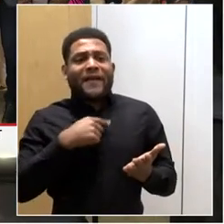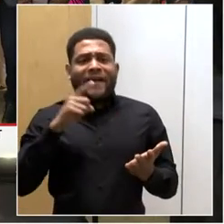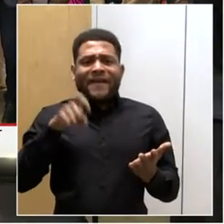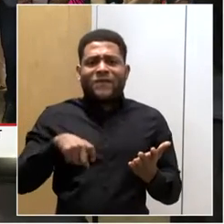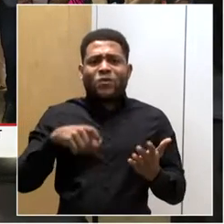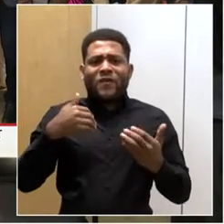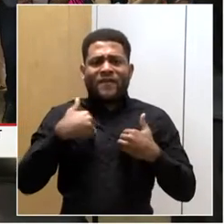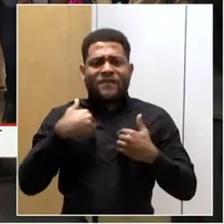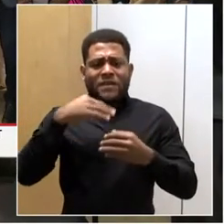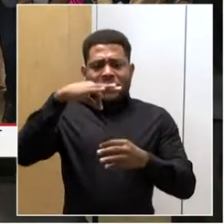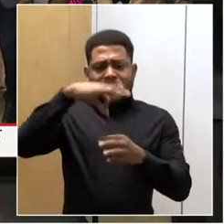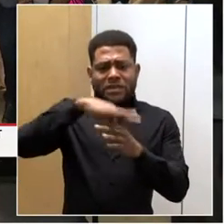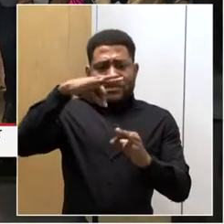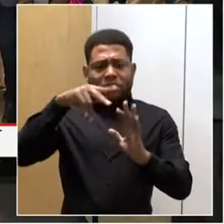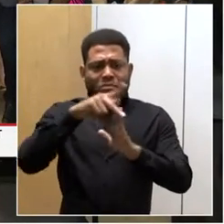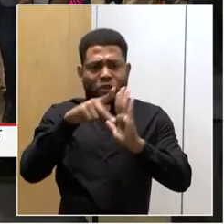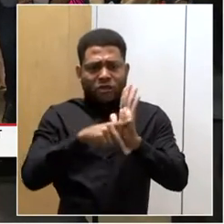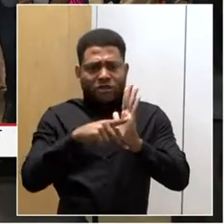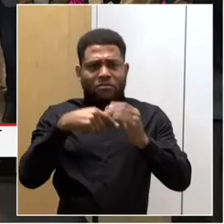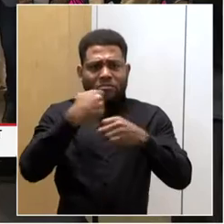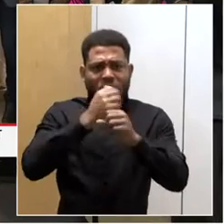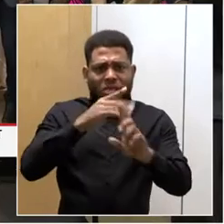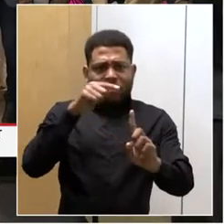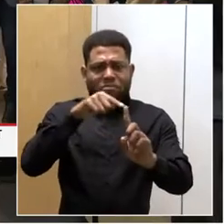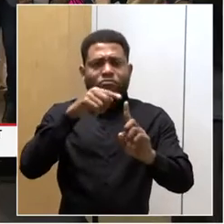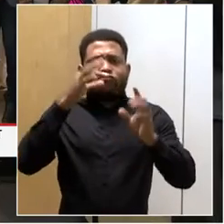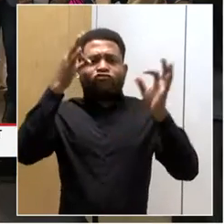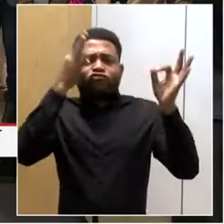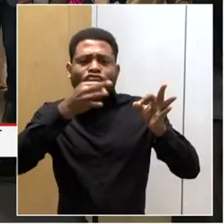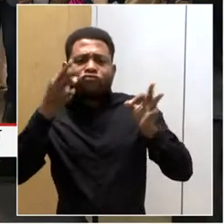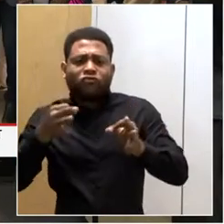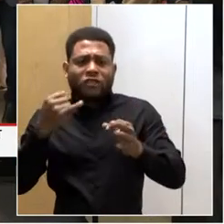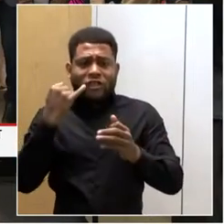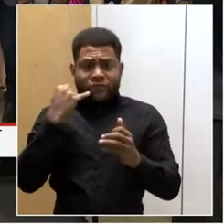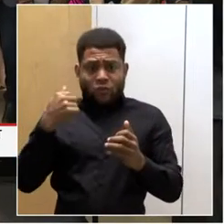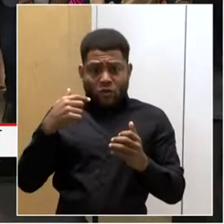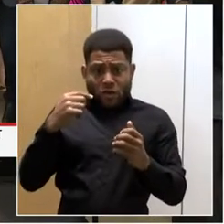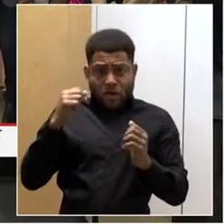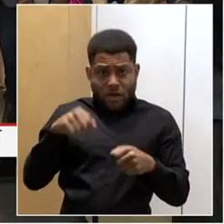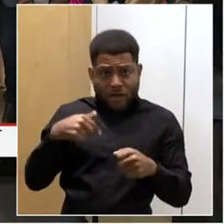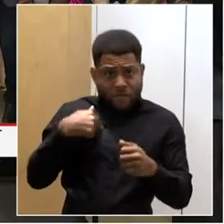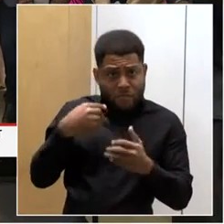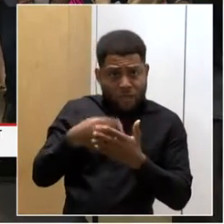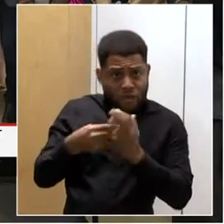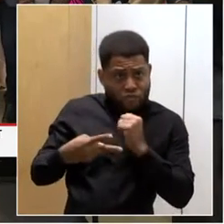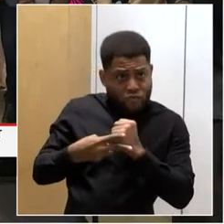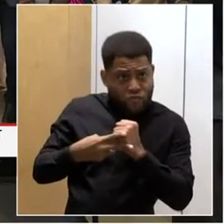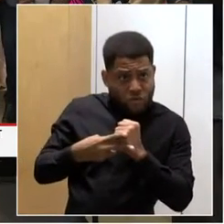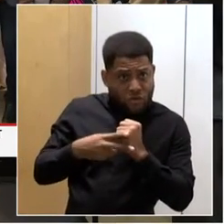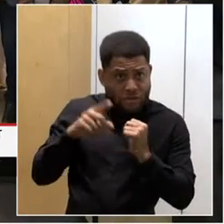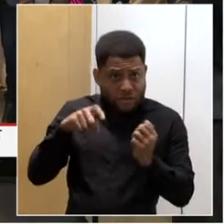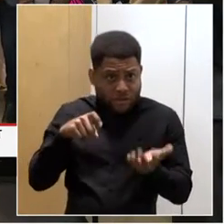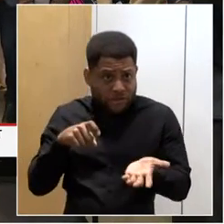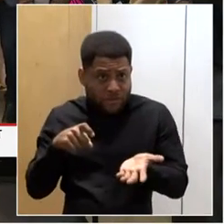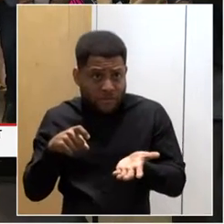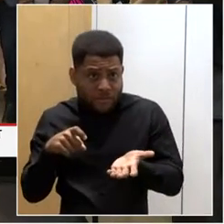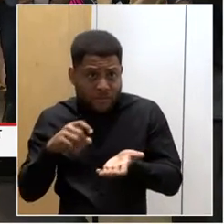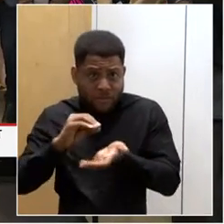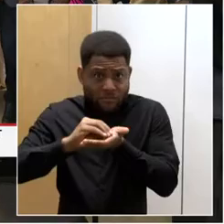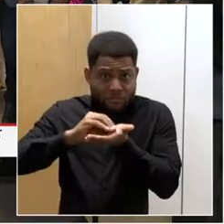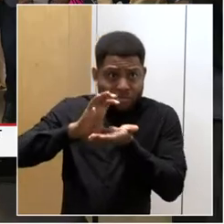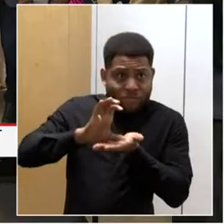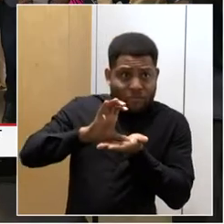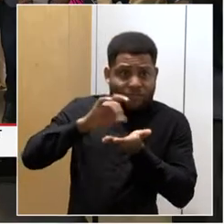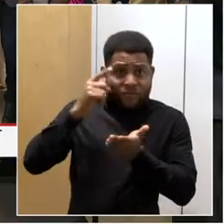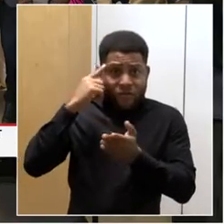the district to decide if that fiscal stabilization fund is needed to be replenished in this 5